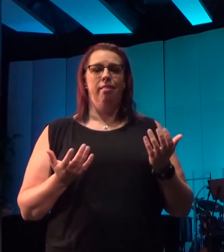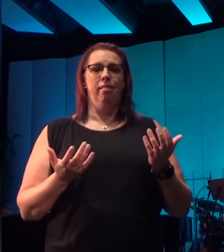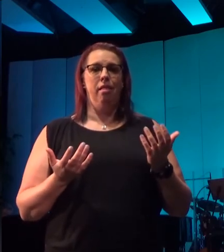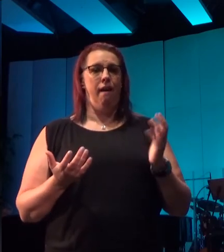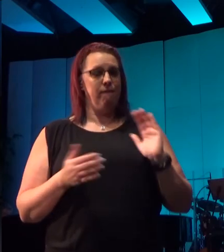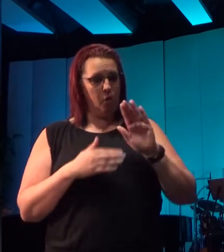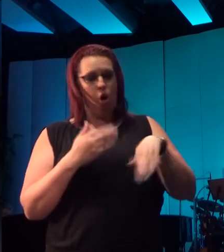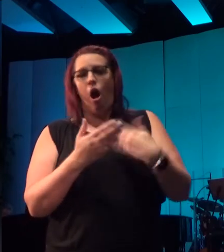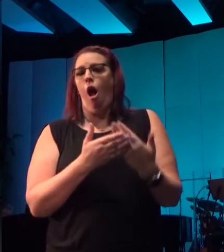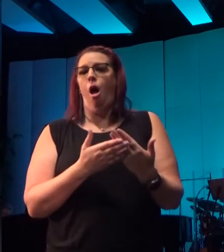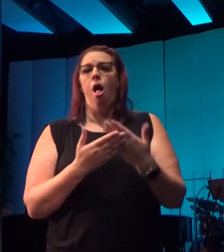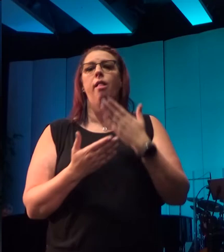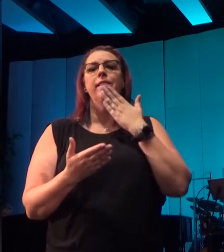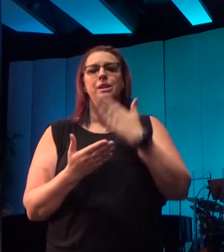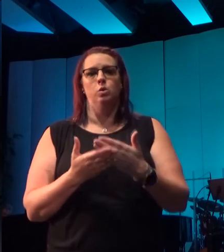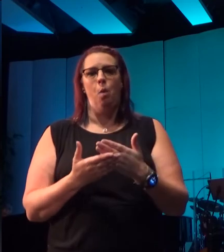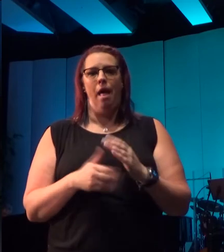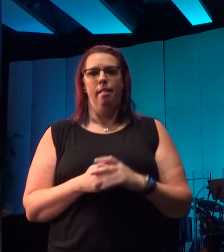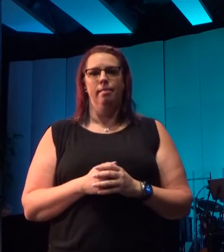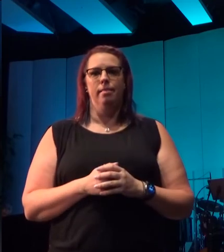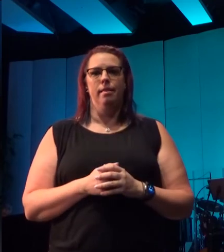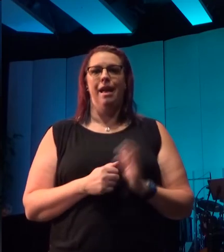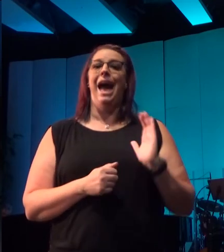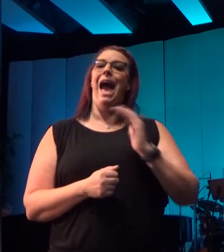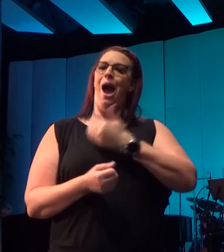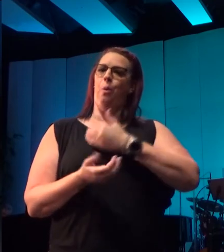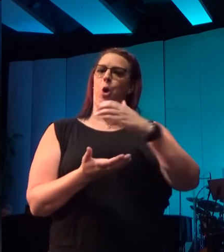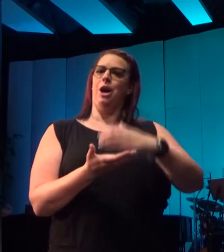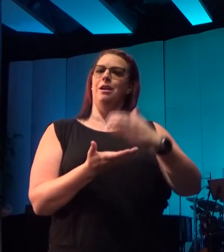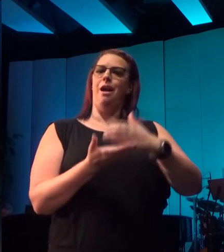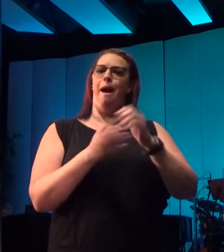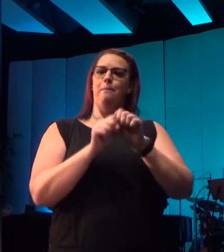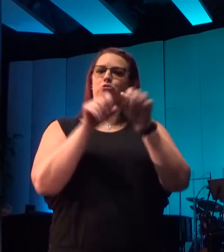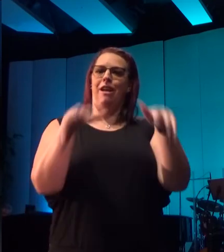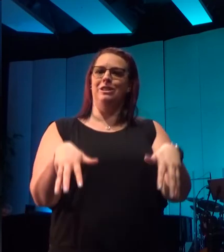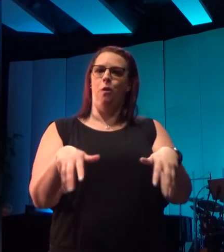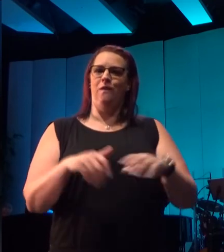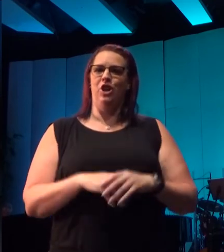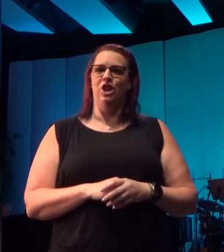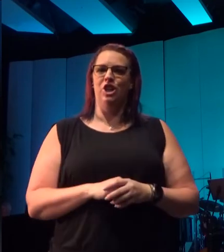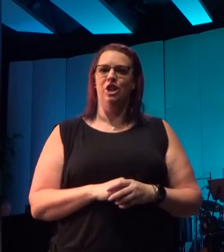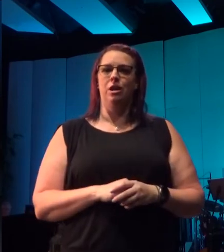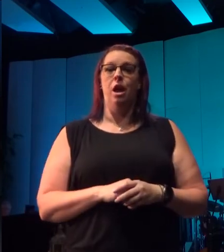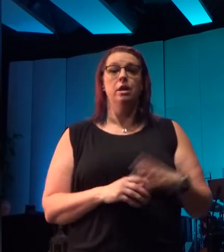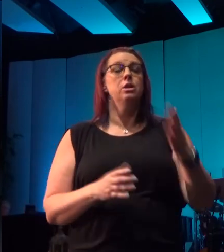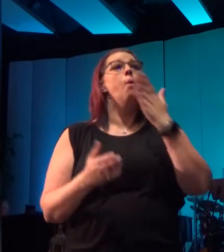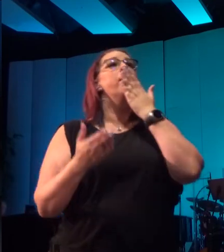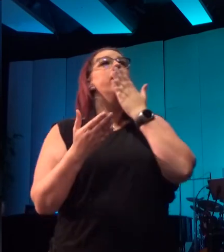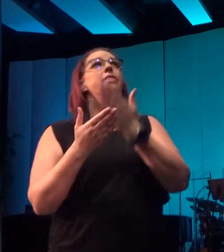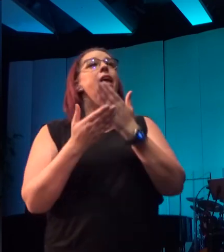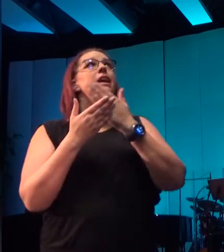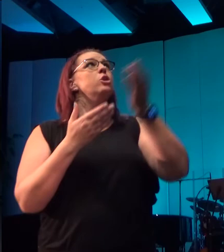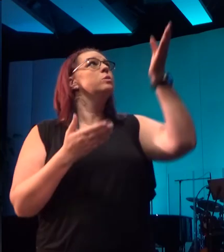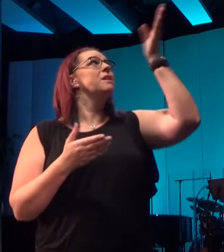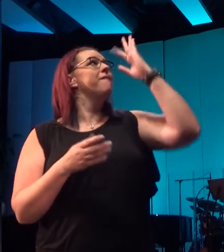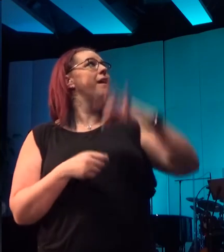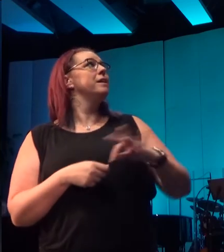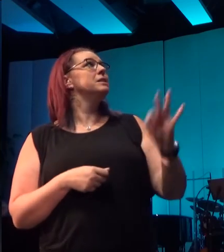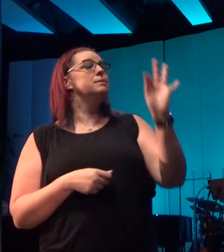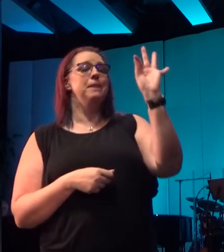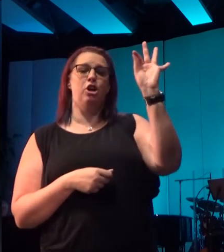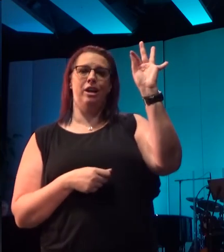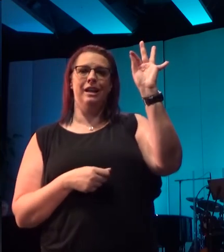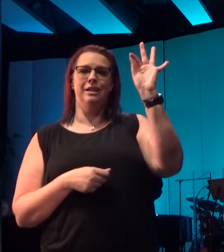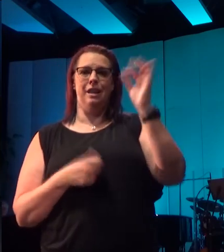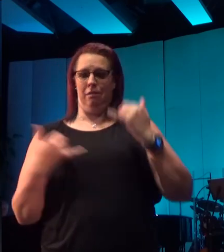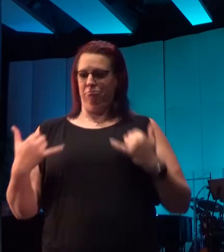for all is well. Our cup runneth over. Oh, thank you, Divine Spirit. With